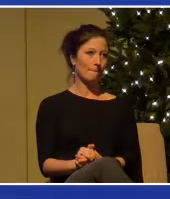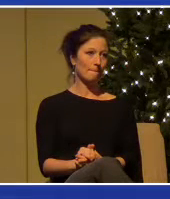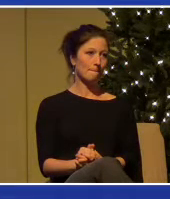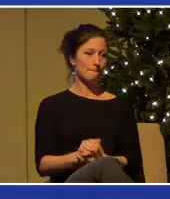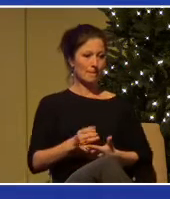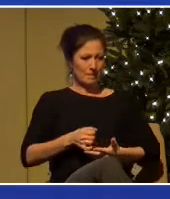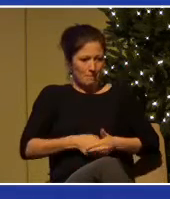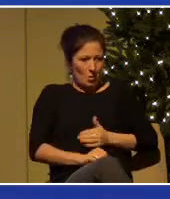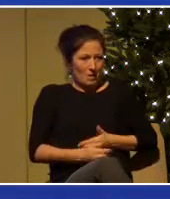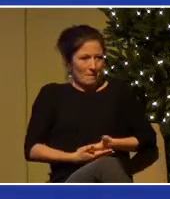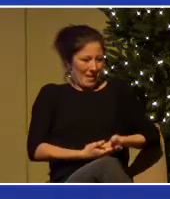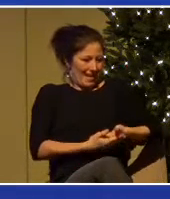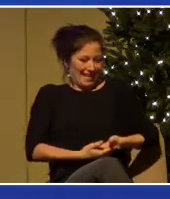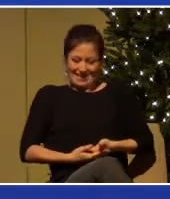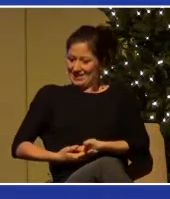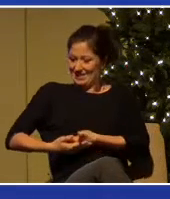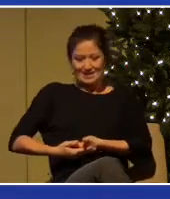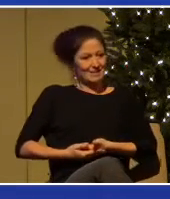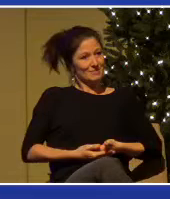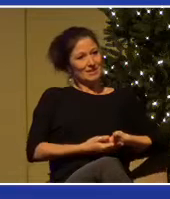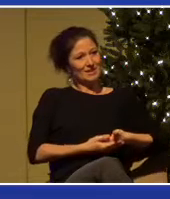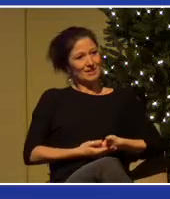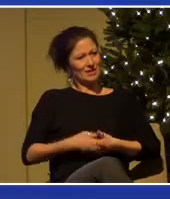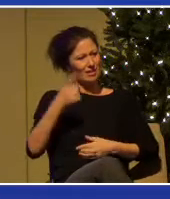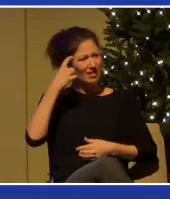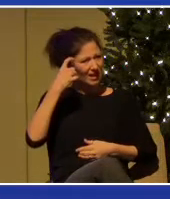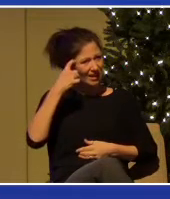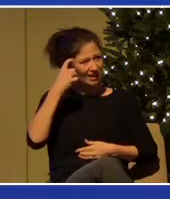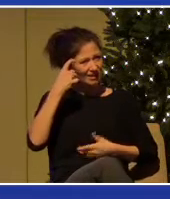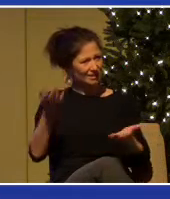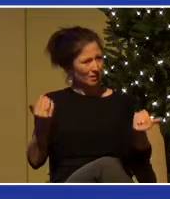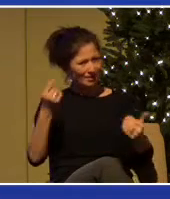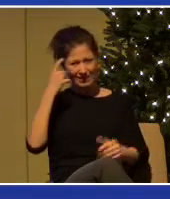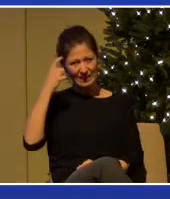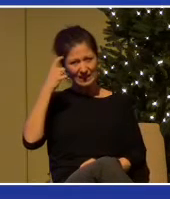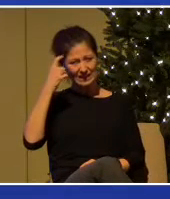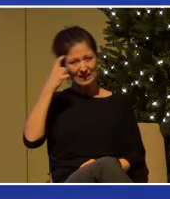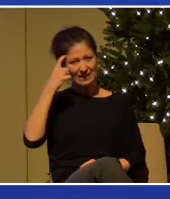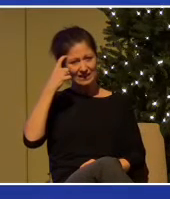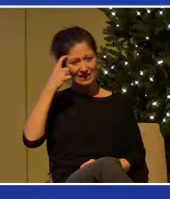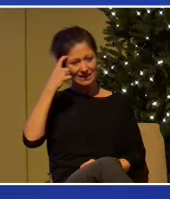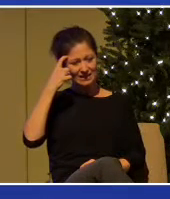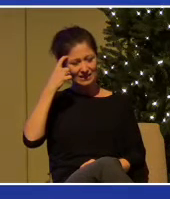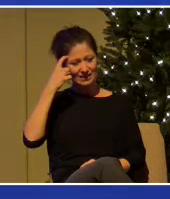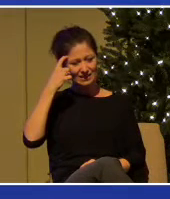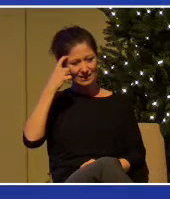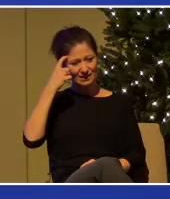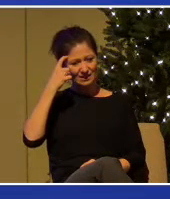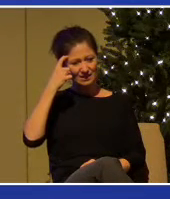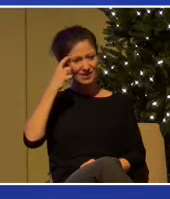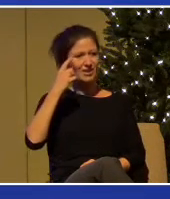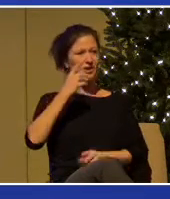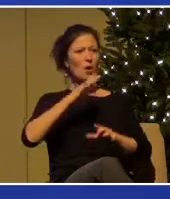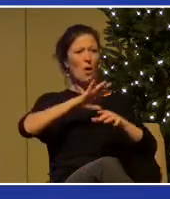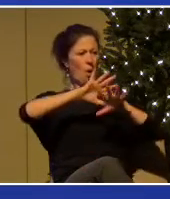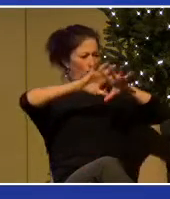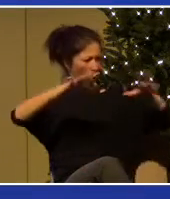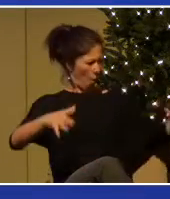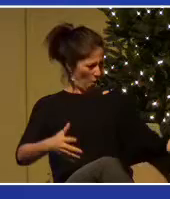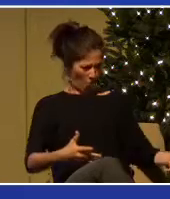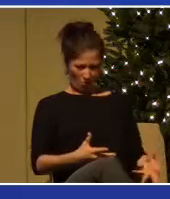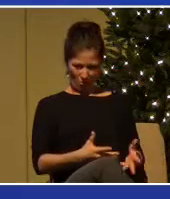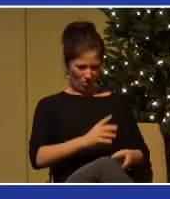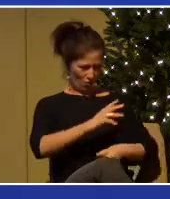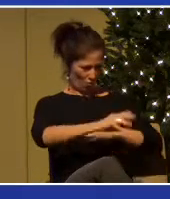Born a baby. Think about that. The maker of the universe and everything in it, who